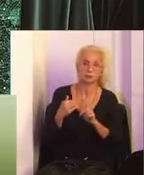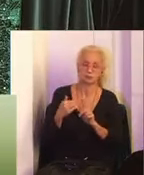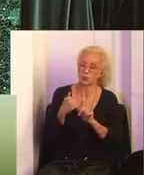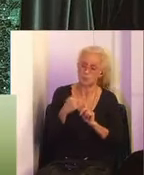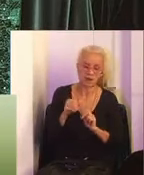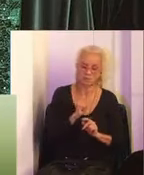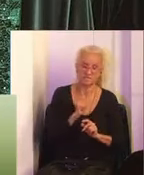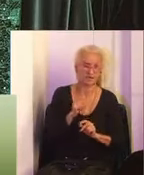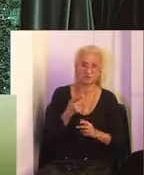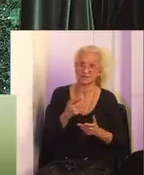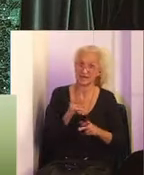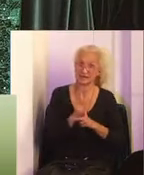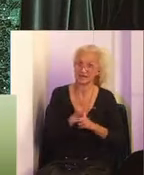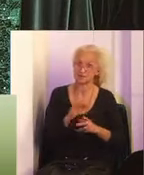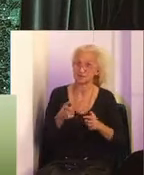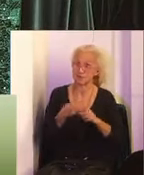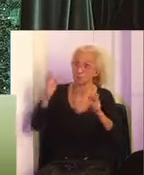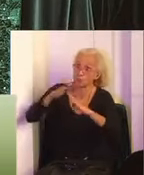lot of trouble.